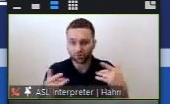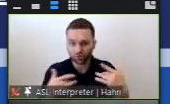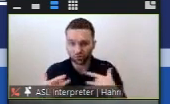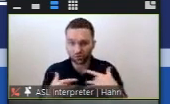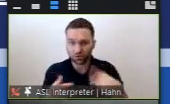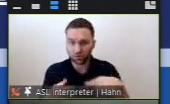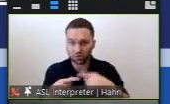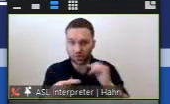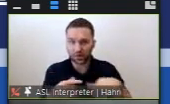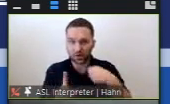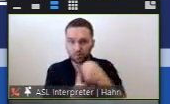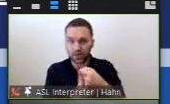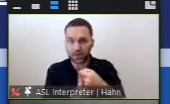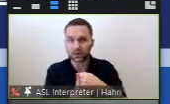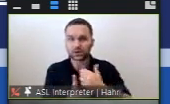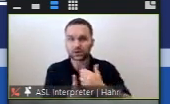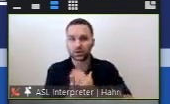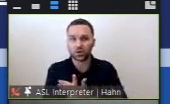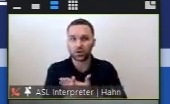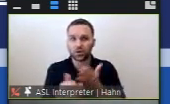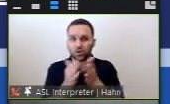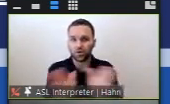the overall vaccine effort?